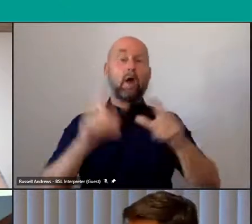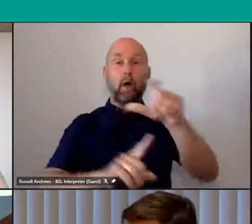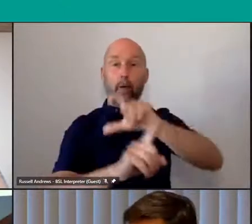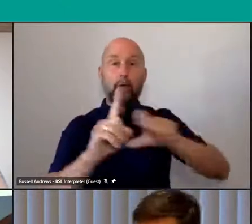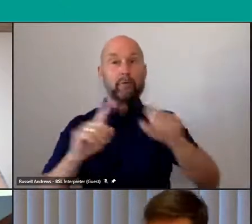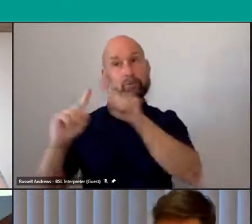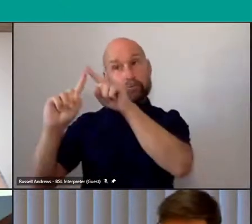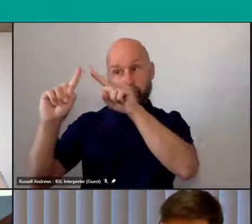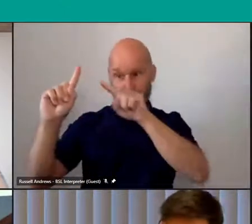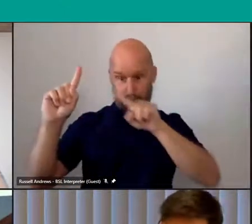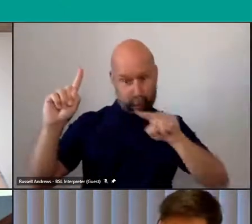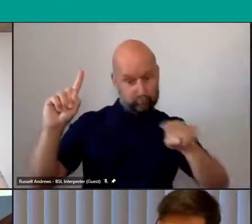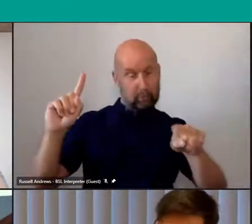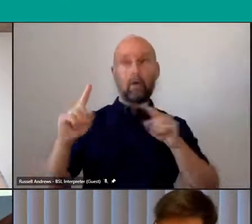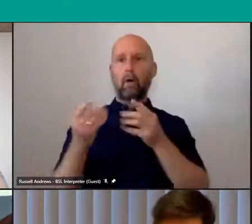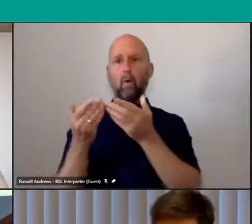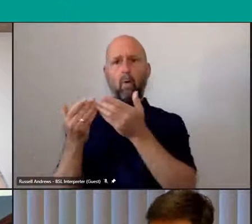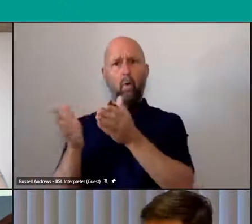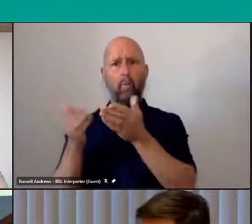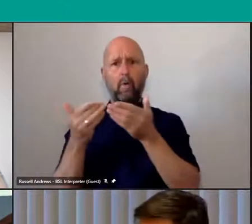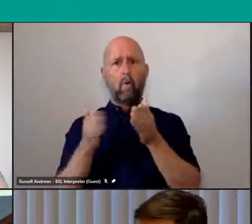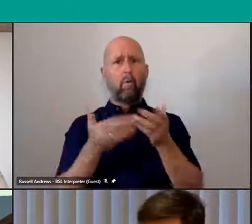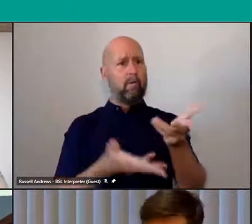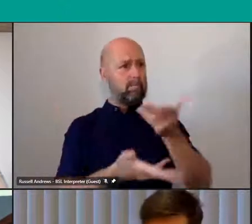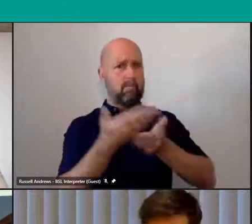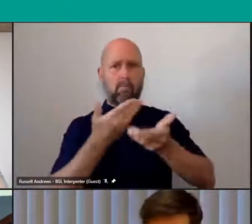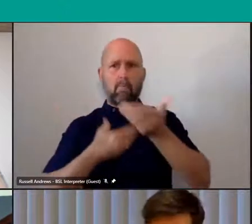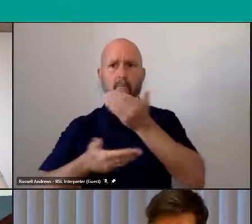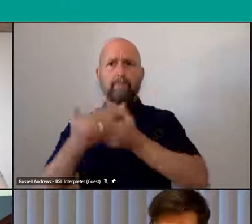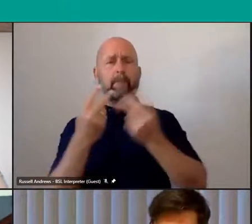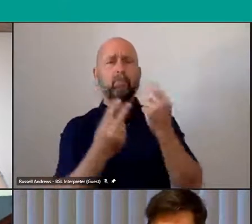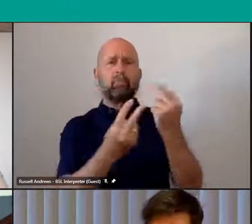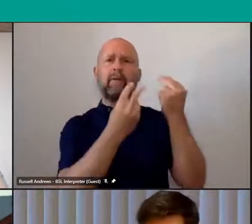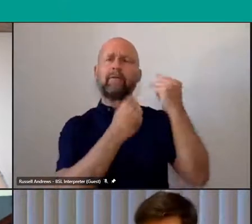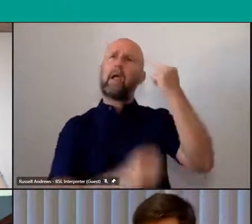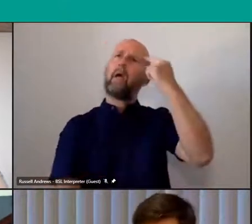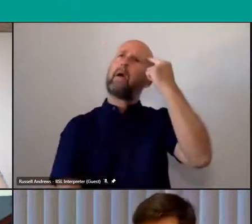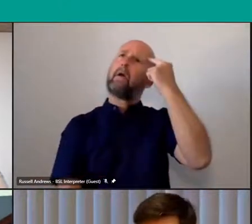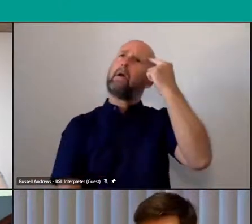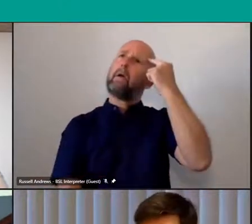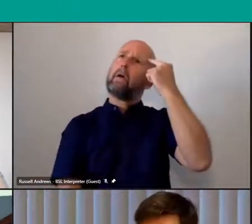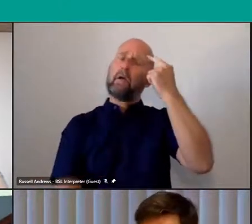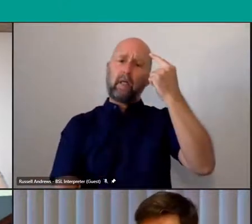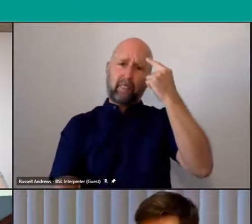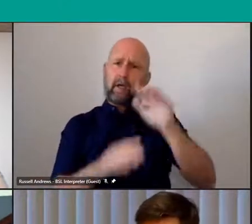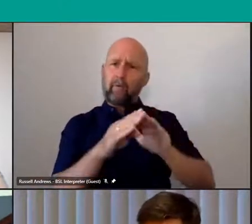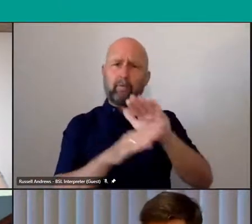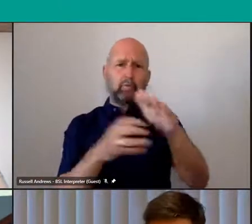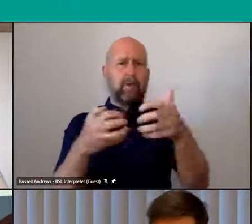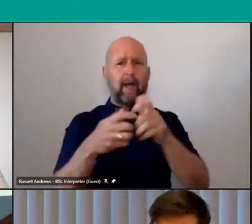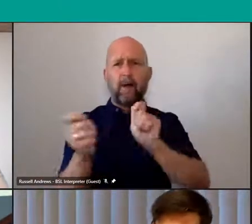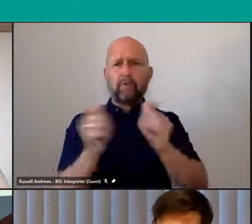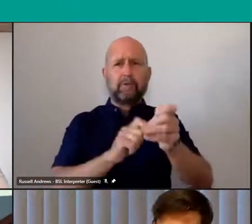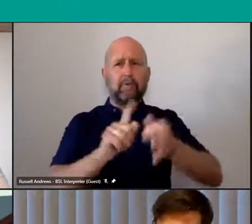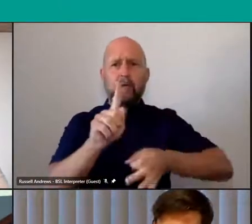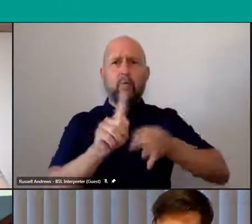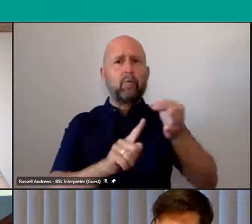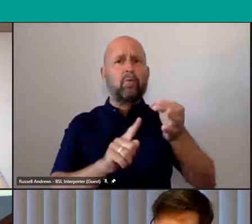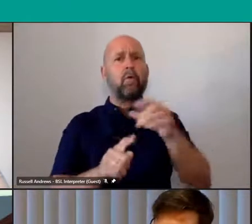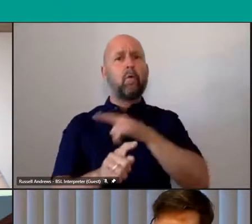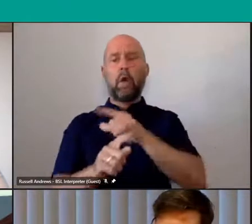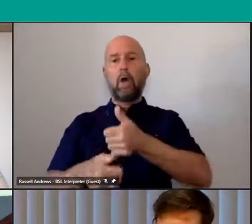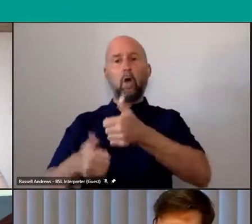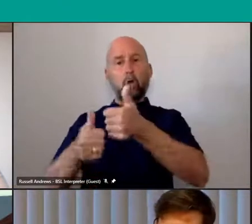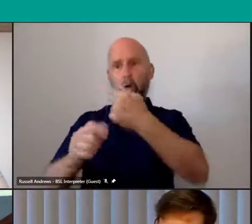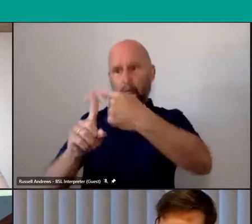of everybody we've met, their willingness to reflect, to do things differently from now on, to amplify all the good